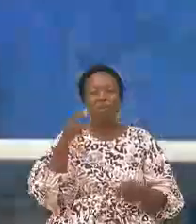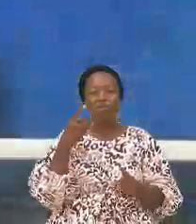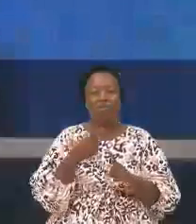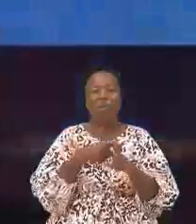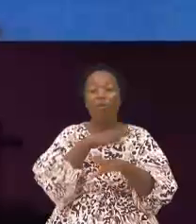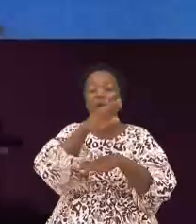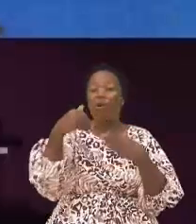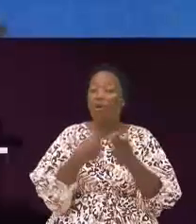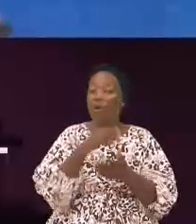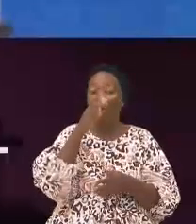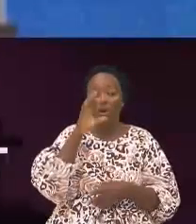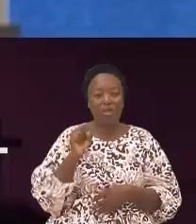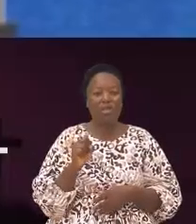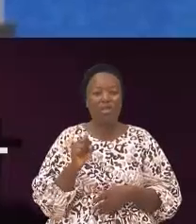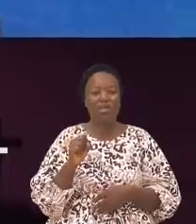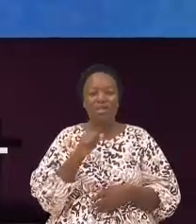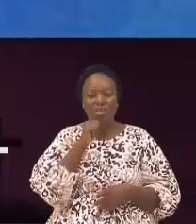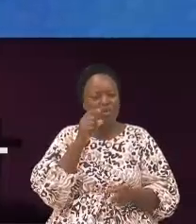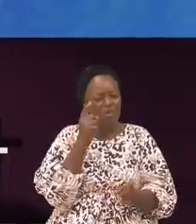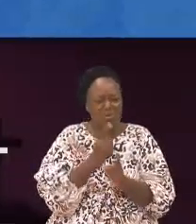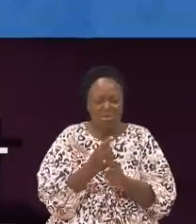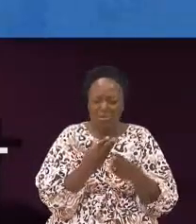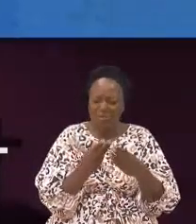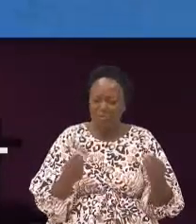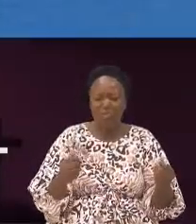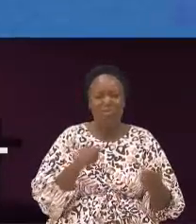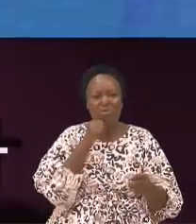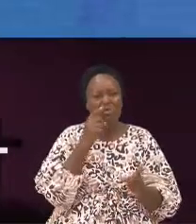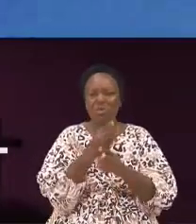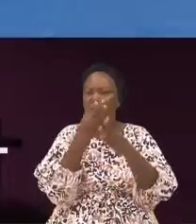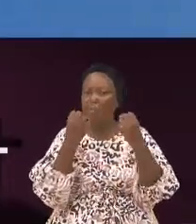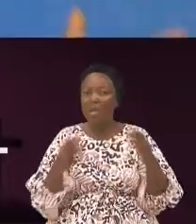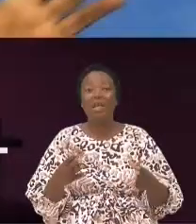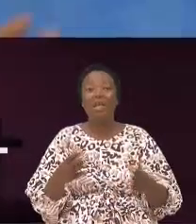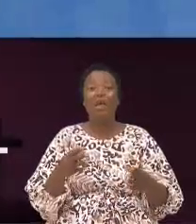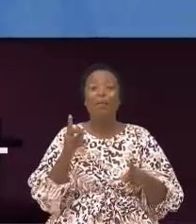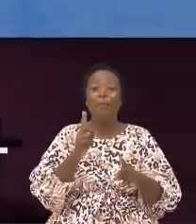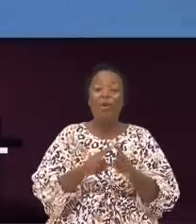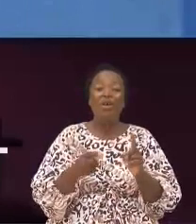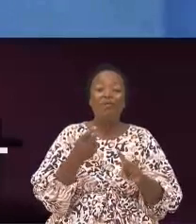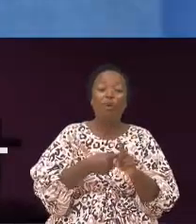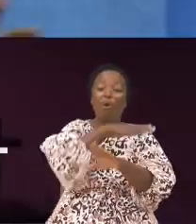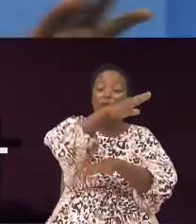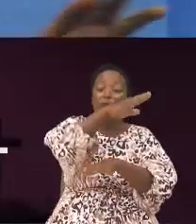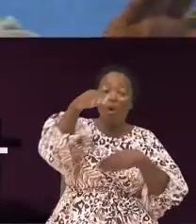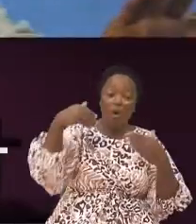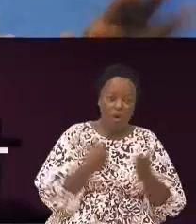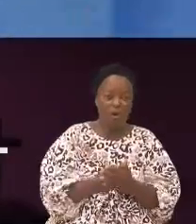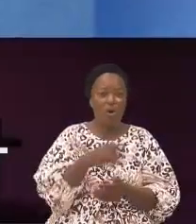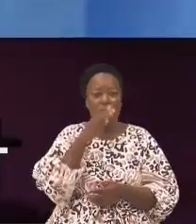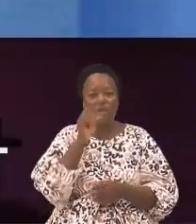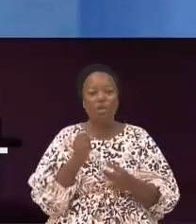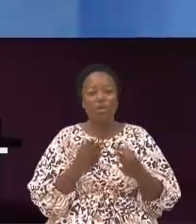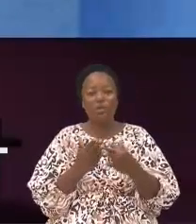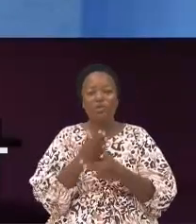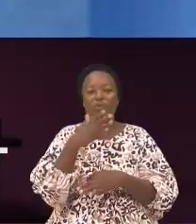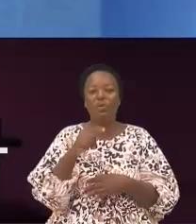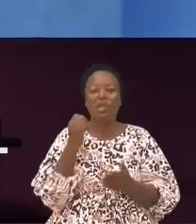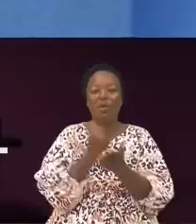causes. Not only some, not just a few, not just many. Redemption